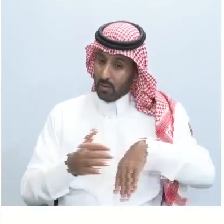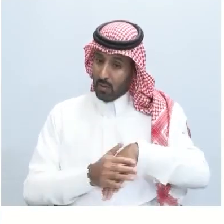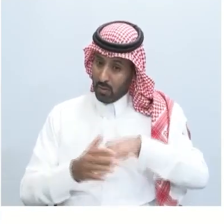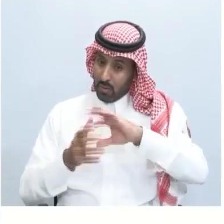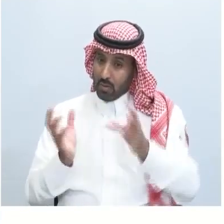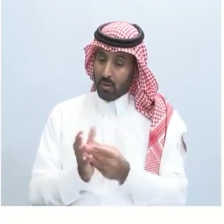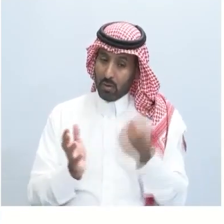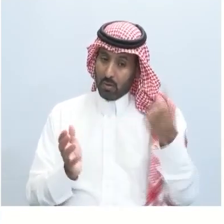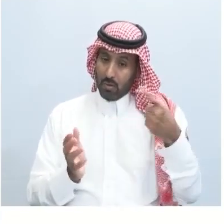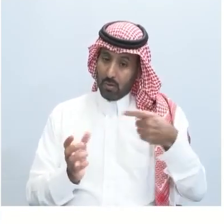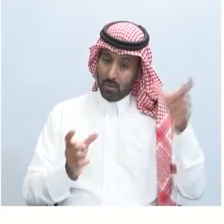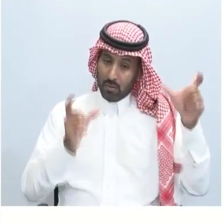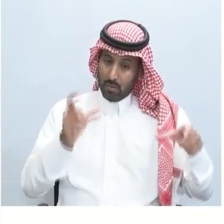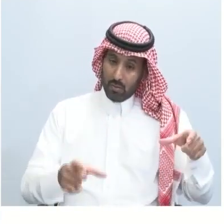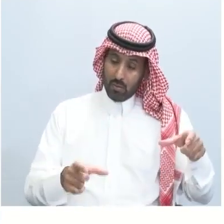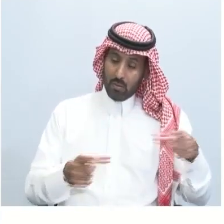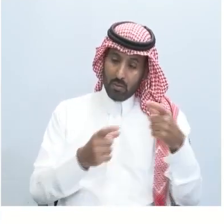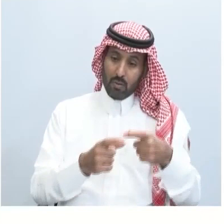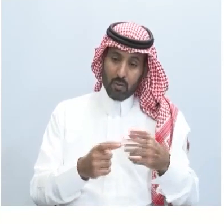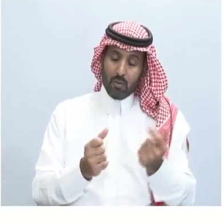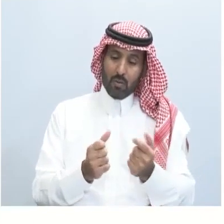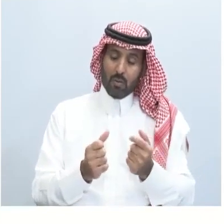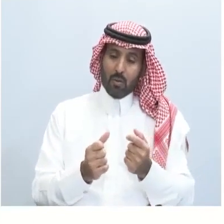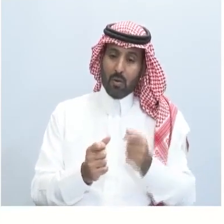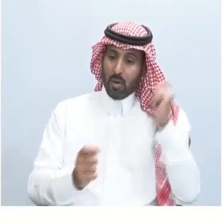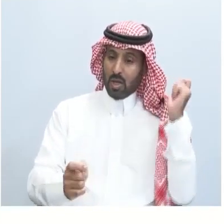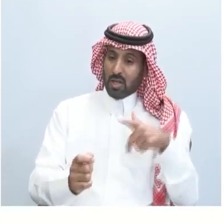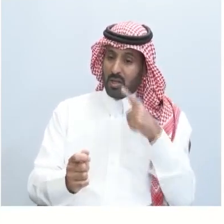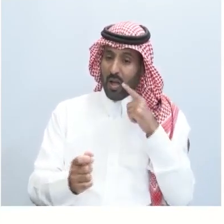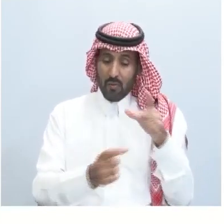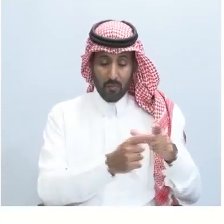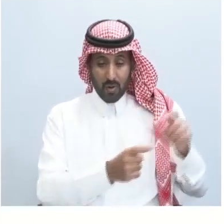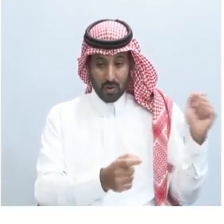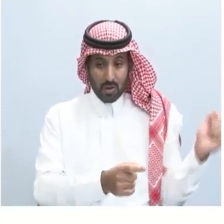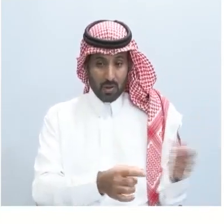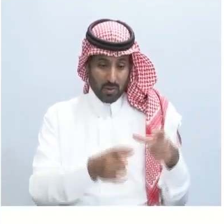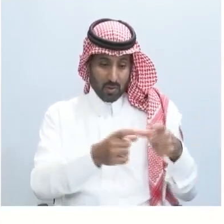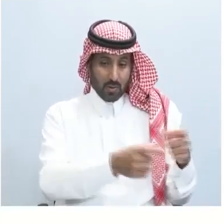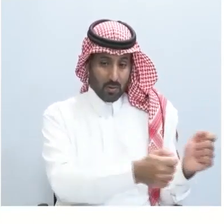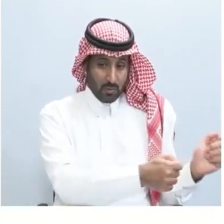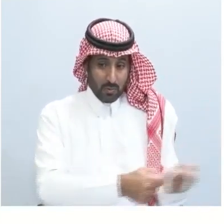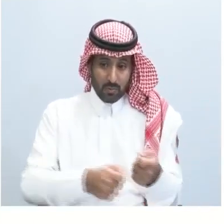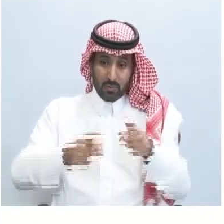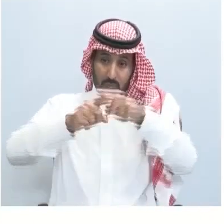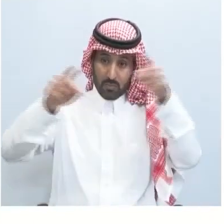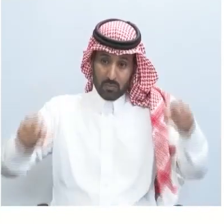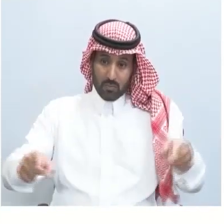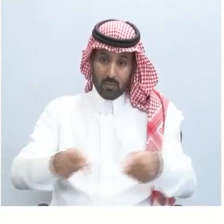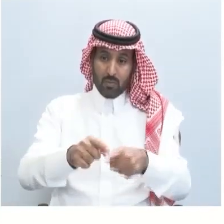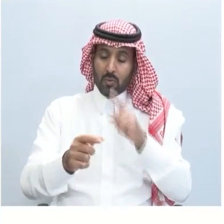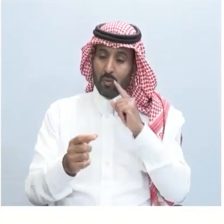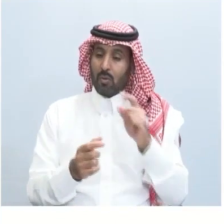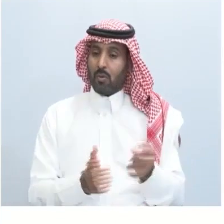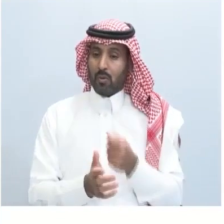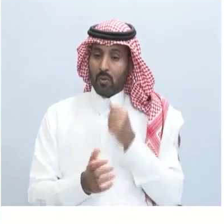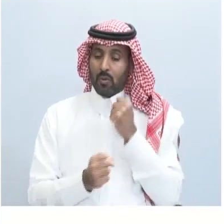in a team? Let's see. What is the objective of the game? What do you do? What's the objective? What kind of equipment